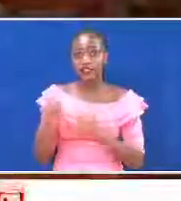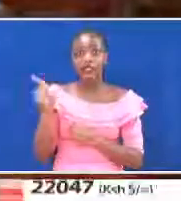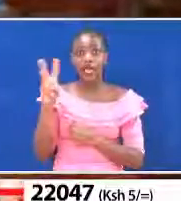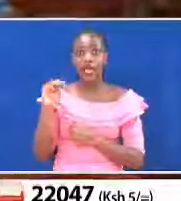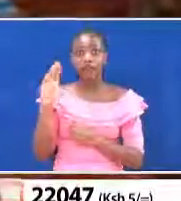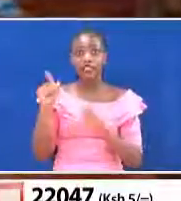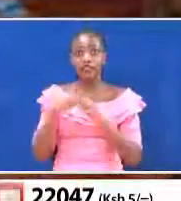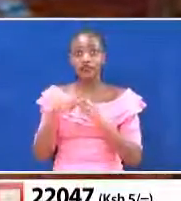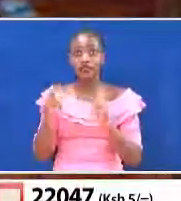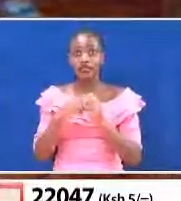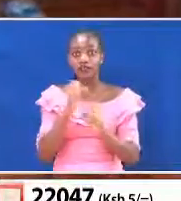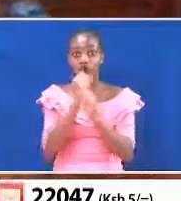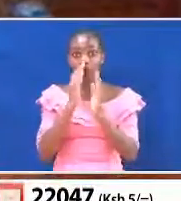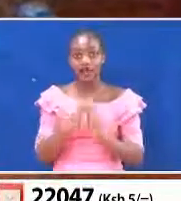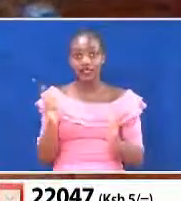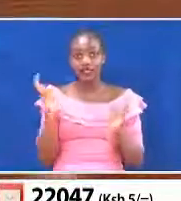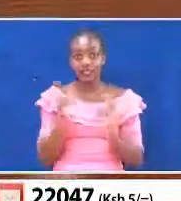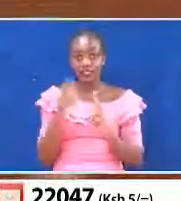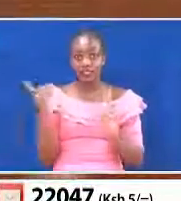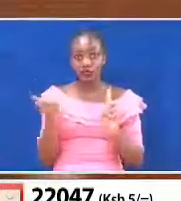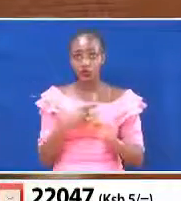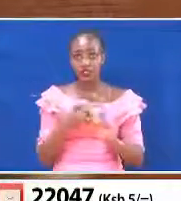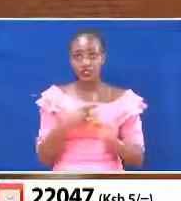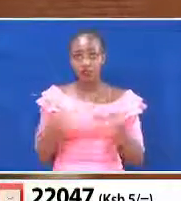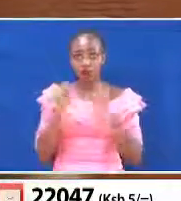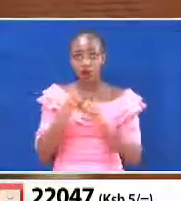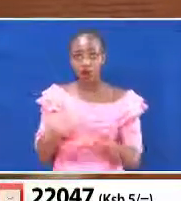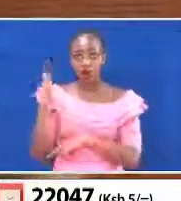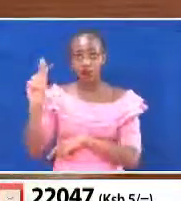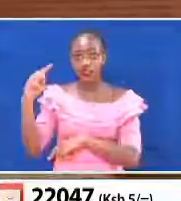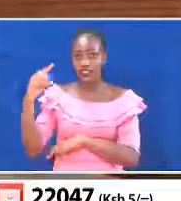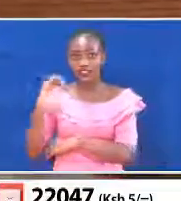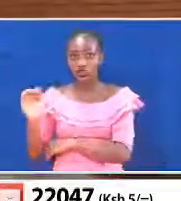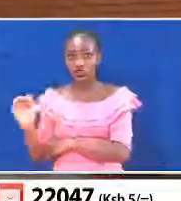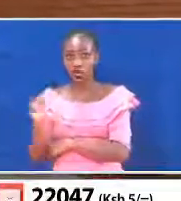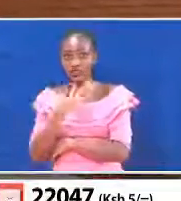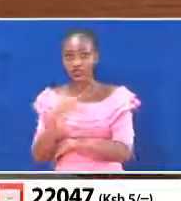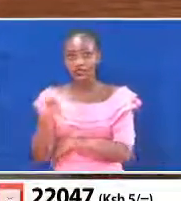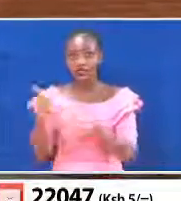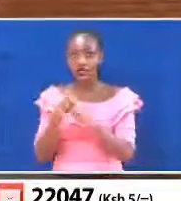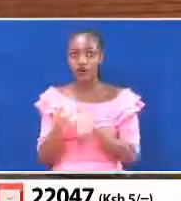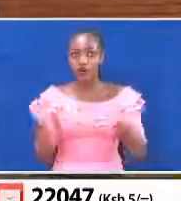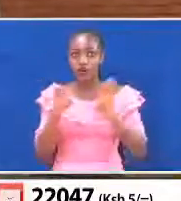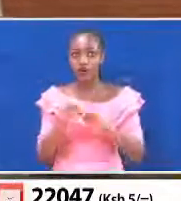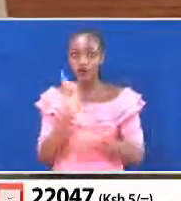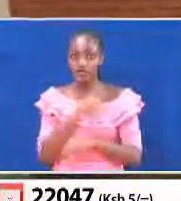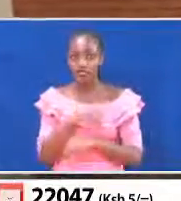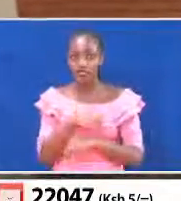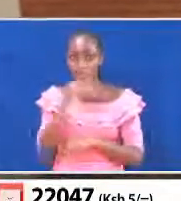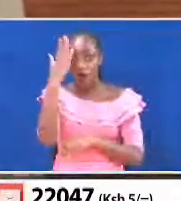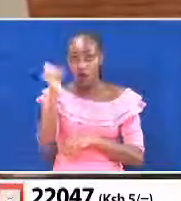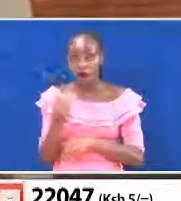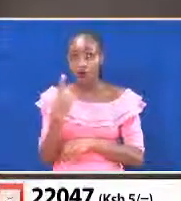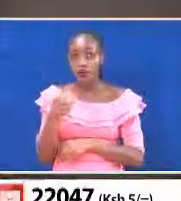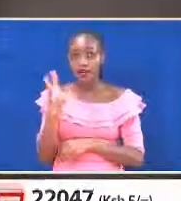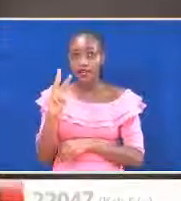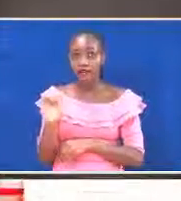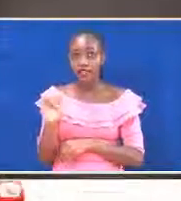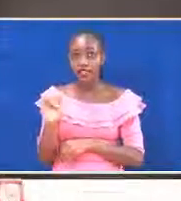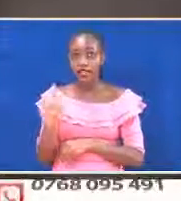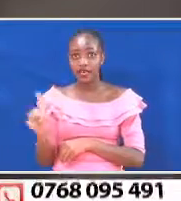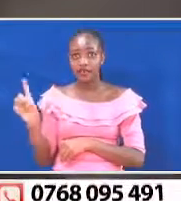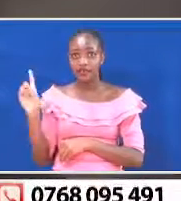seven staffers were tested positive. Uasin Gishu County Assembly was also shut down after one MCA Jiro